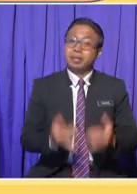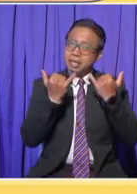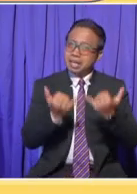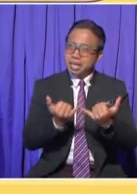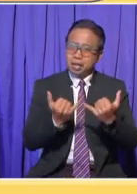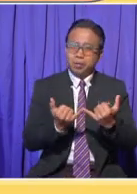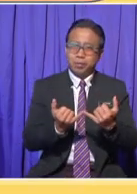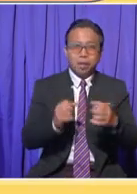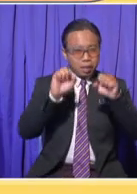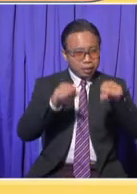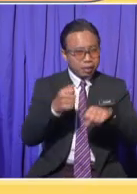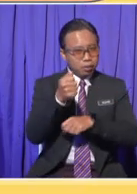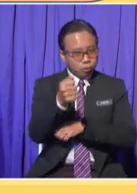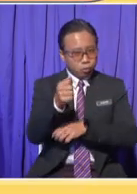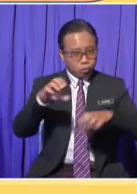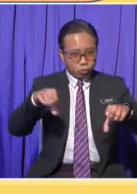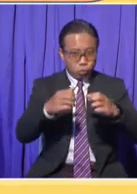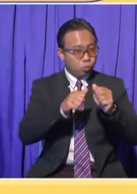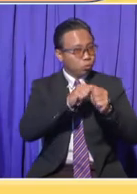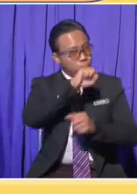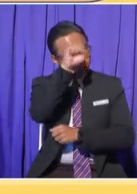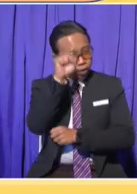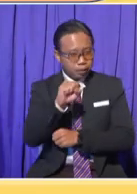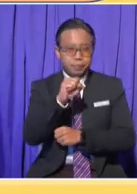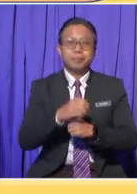Now, can you do the following question?